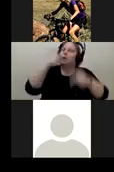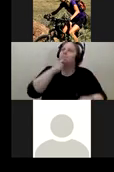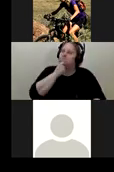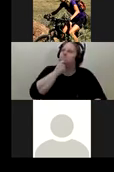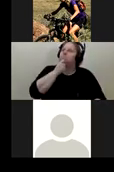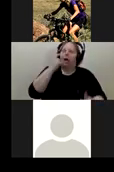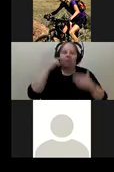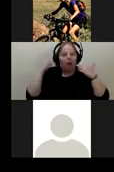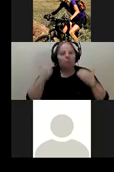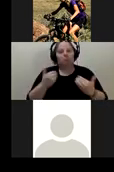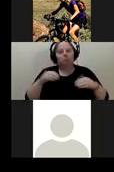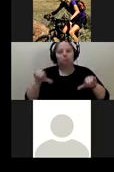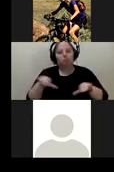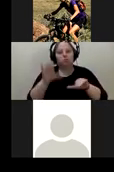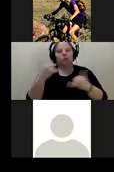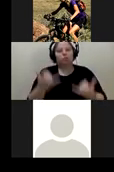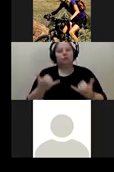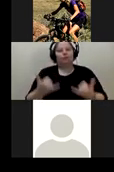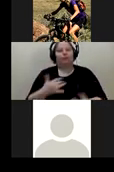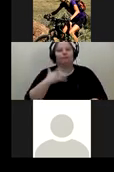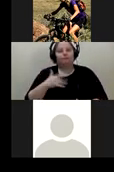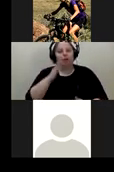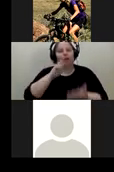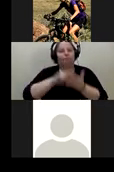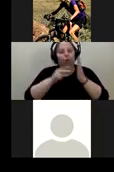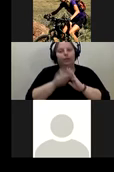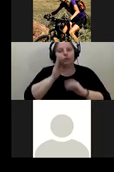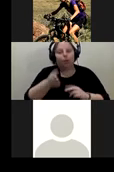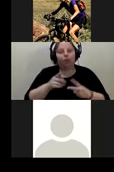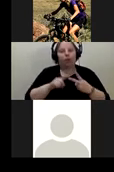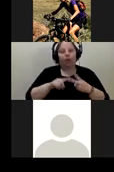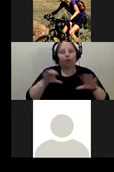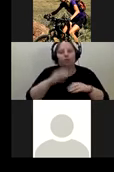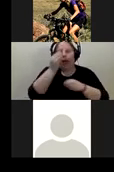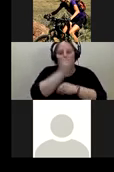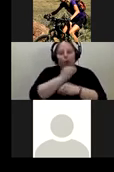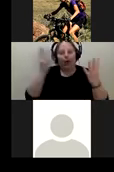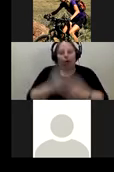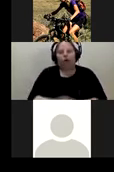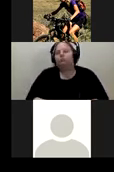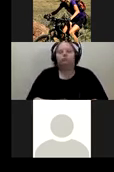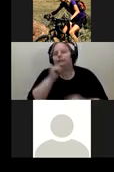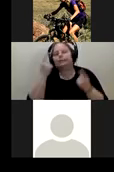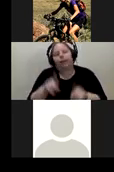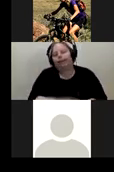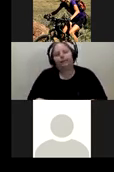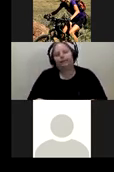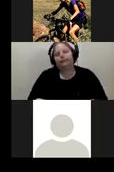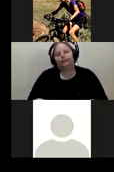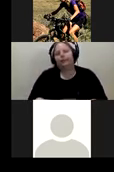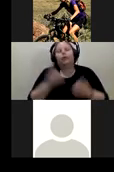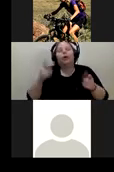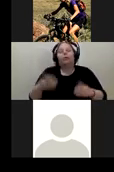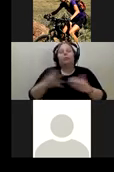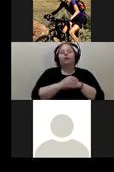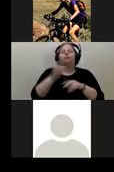I'm just gonna do this thing and I'm gonna do it on purpose and I'm just gonna do it and I don't care. That doesn't happen. What happens is a